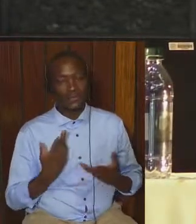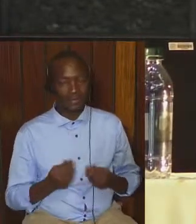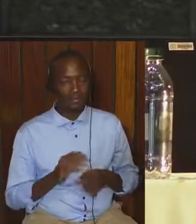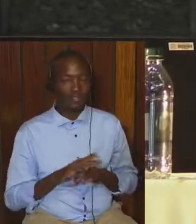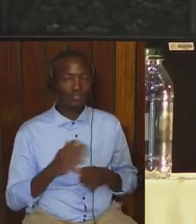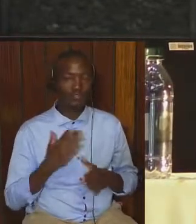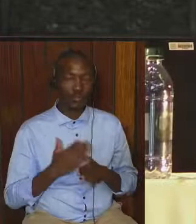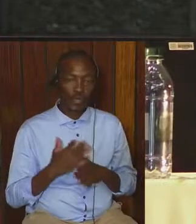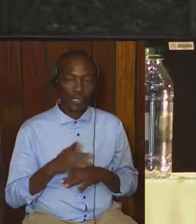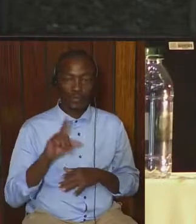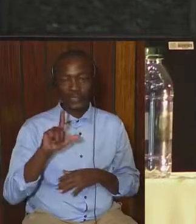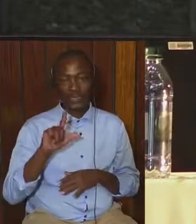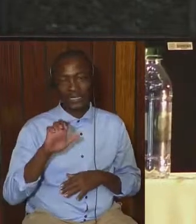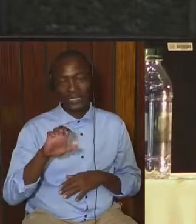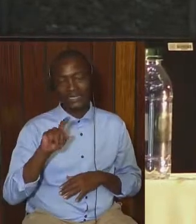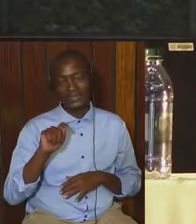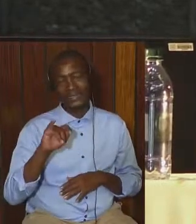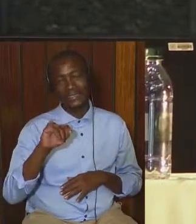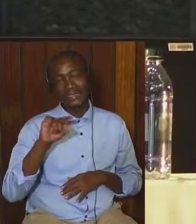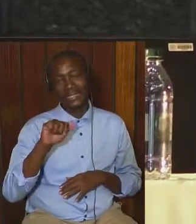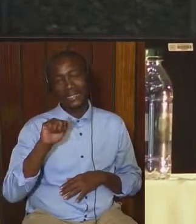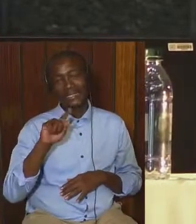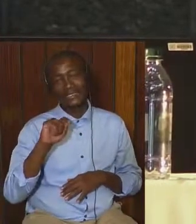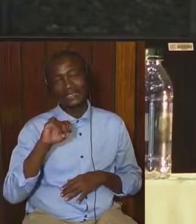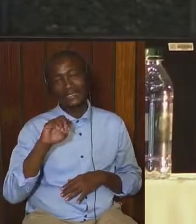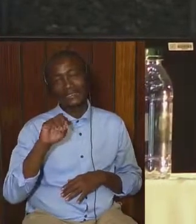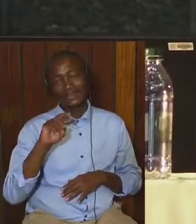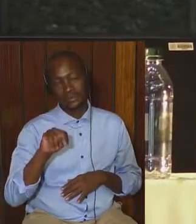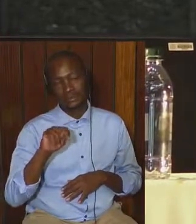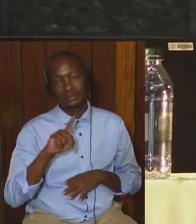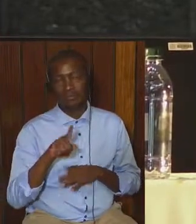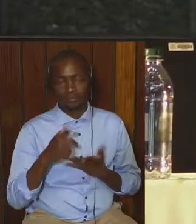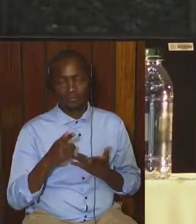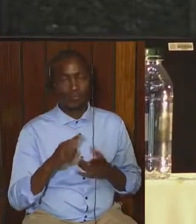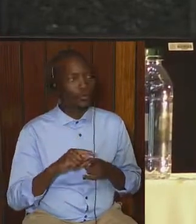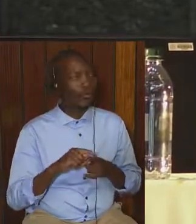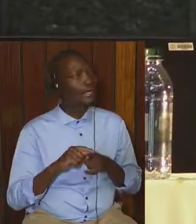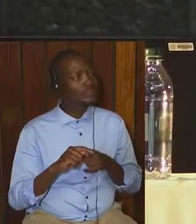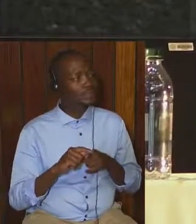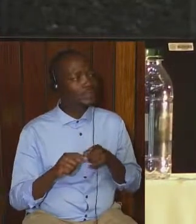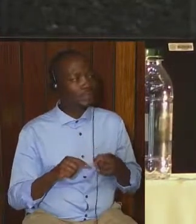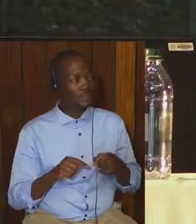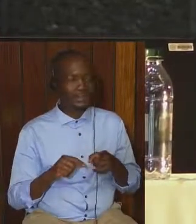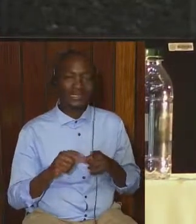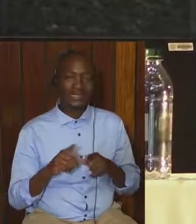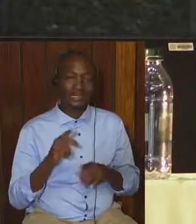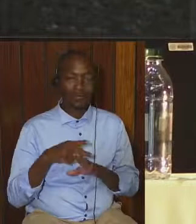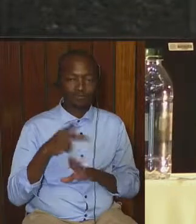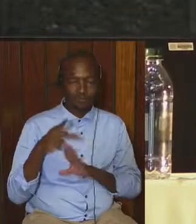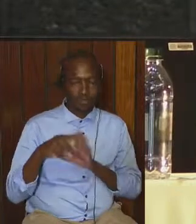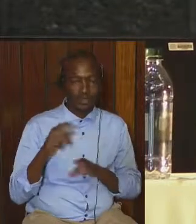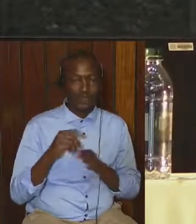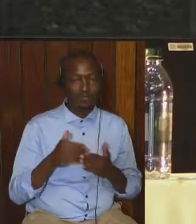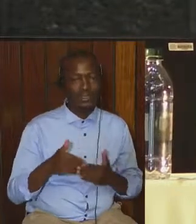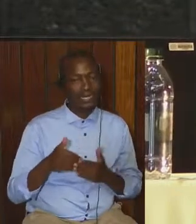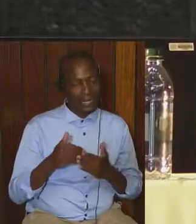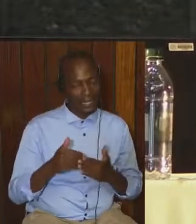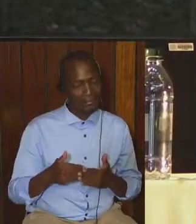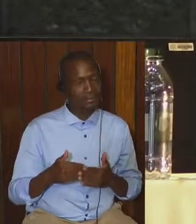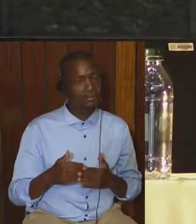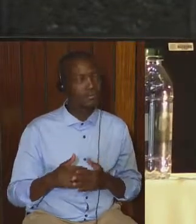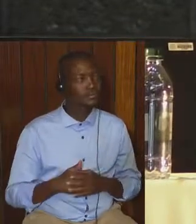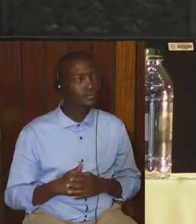the litigation. We are treating that project with care and with much, I'll say,